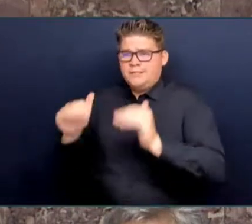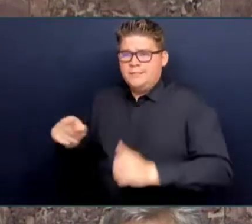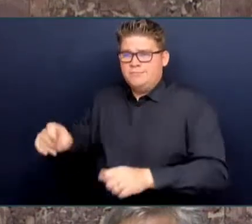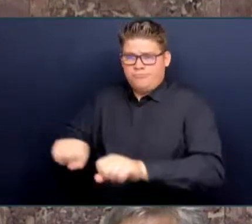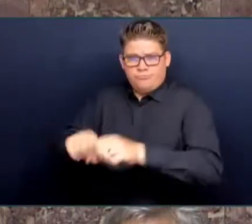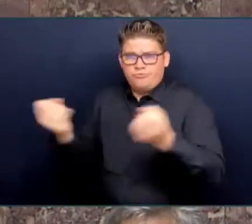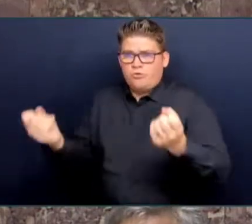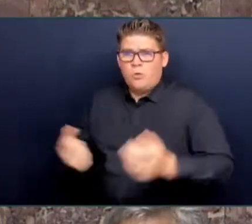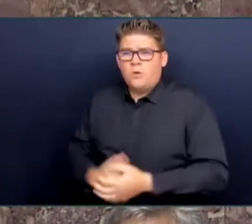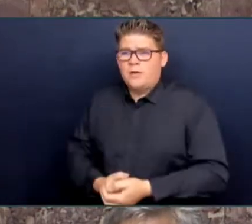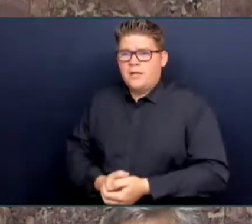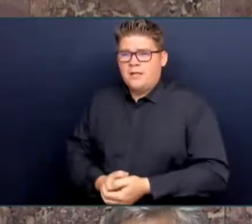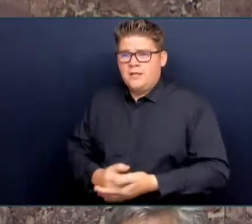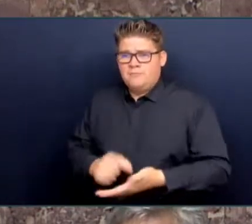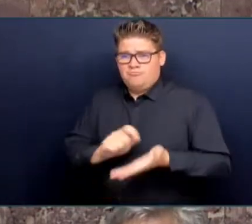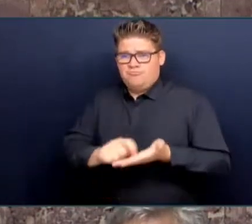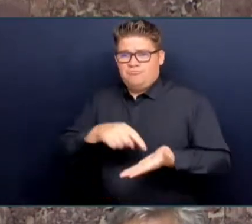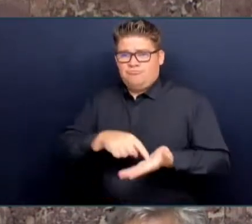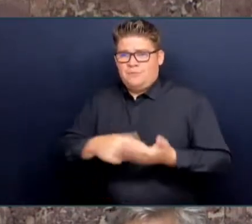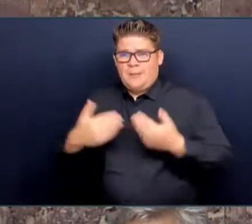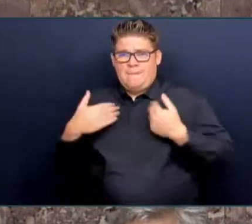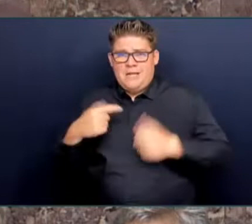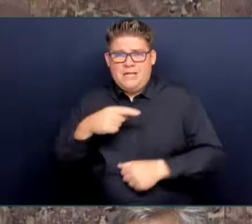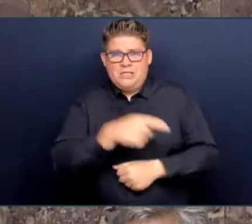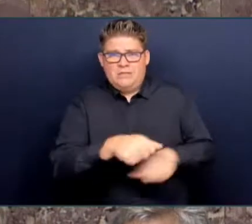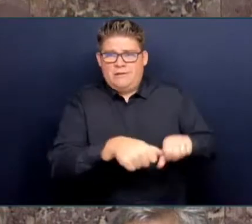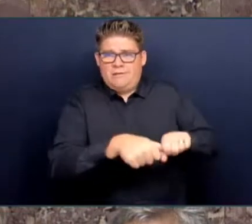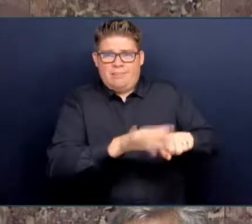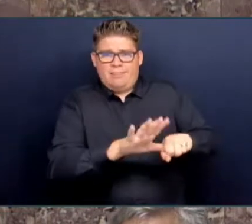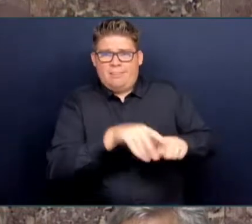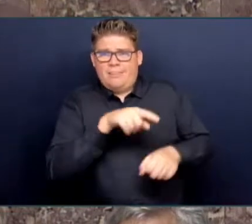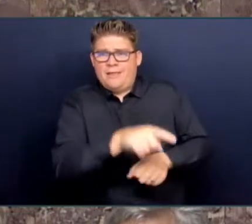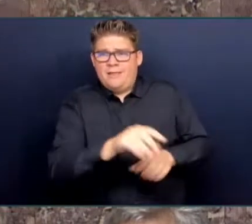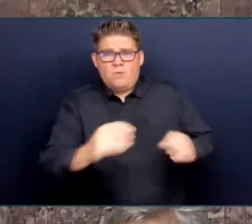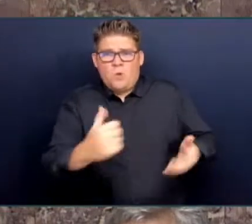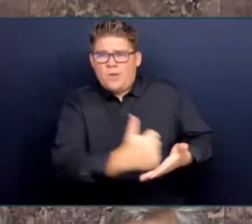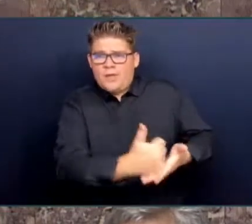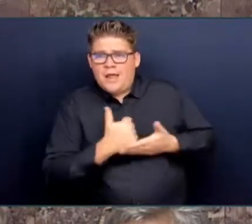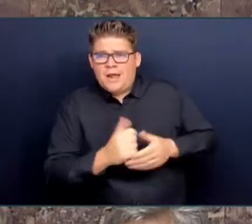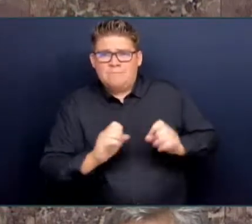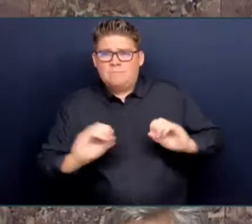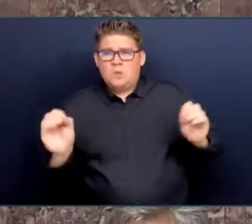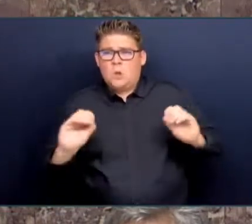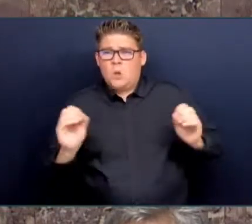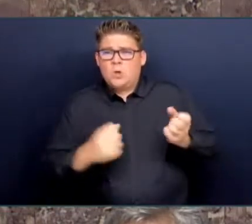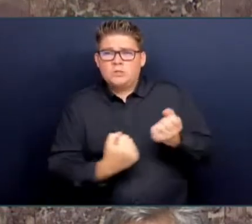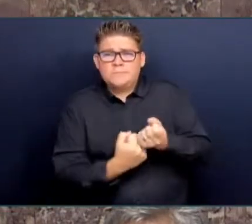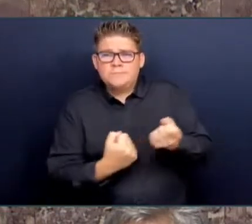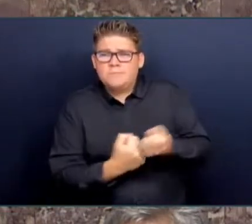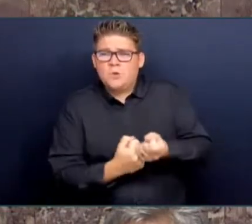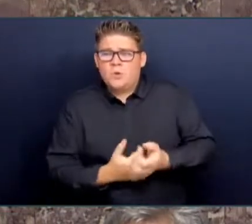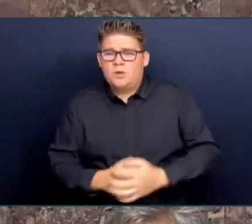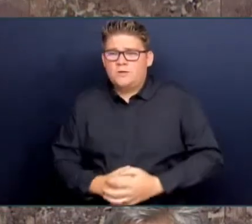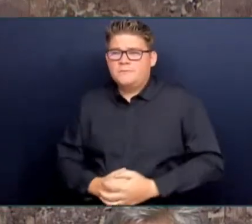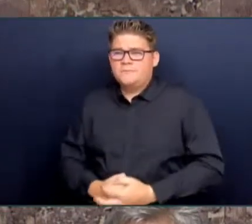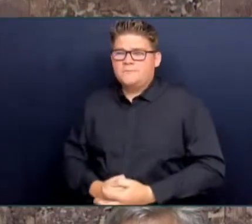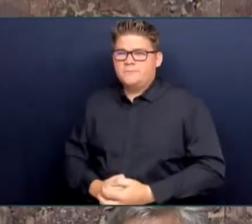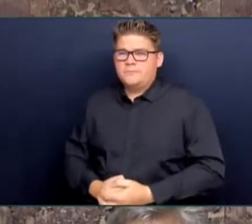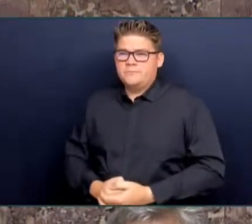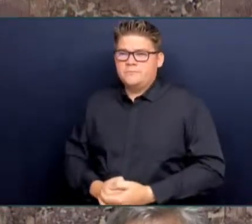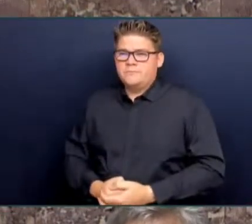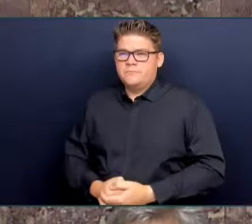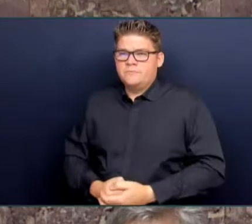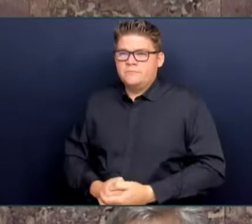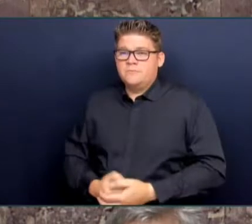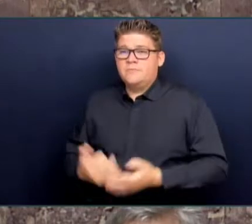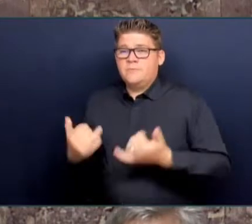team of no answer, no show, no help," end quote. How can this health minister justify having 64 vice